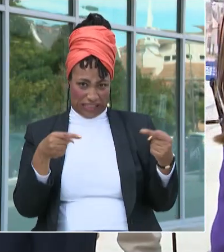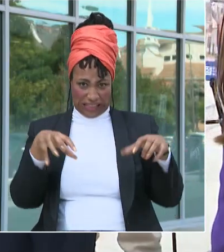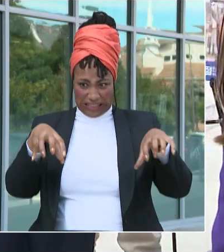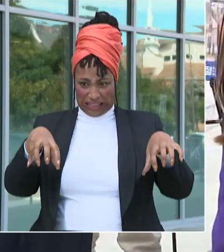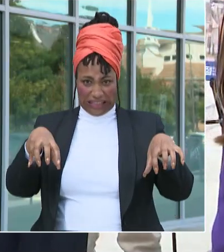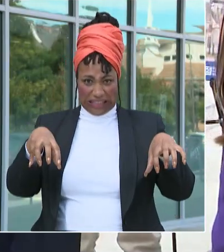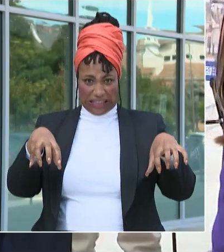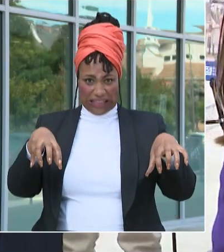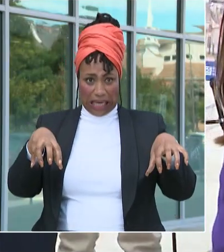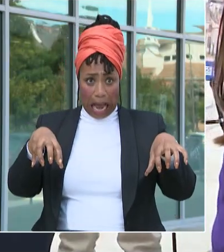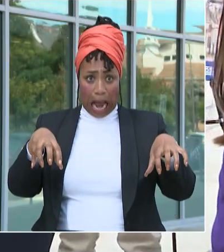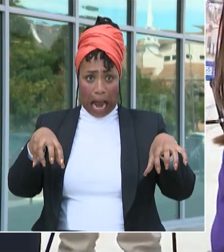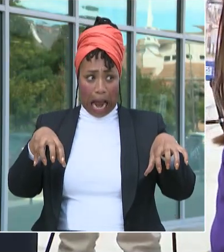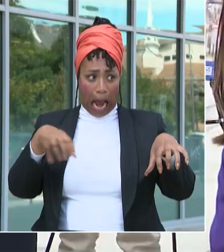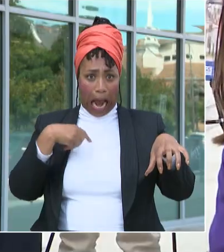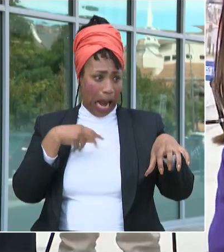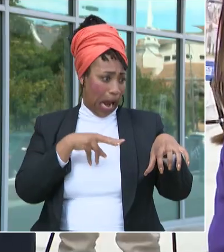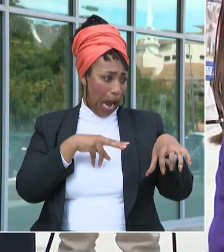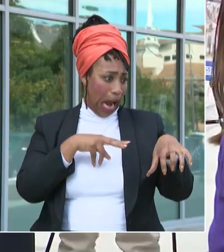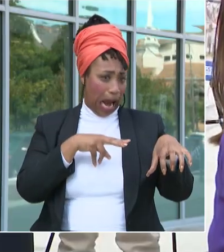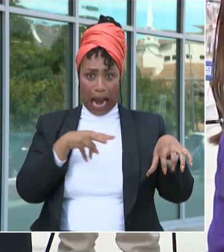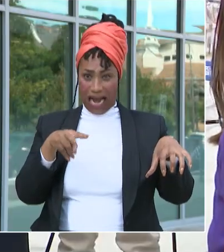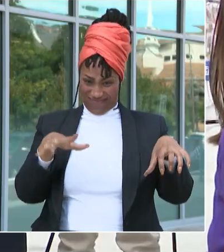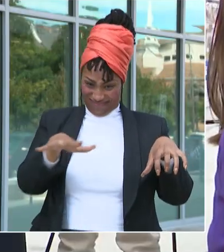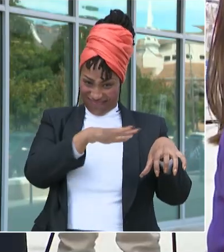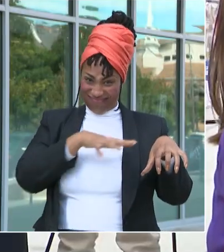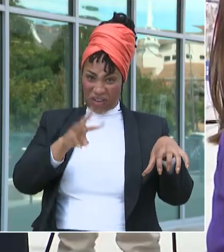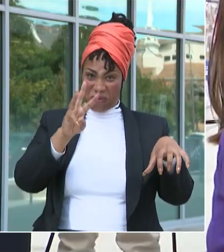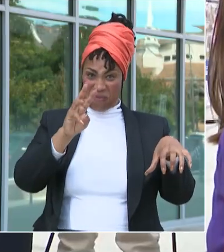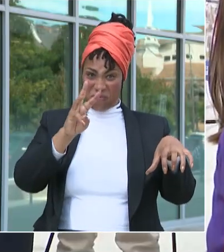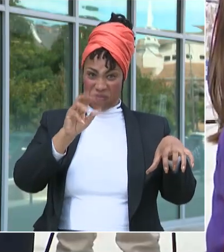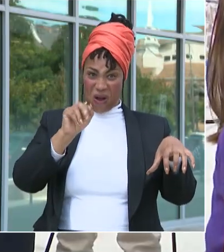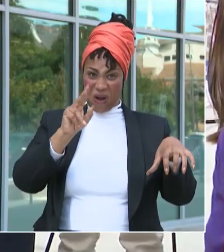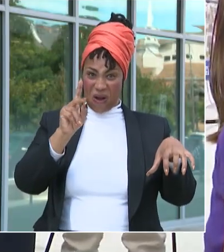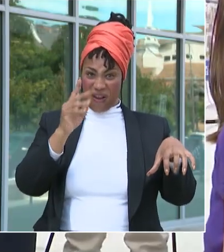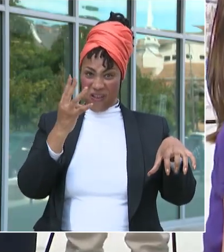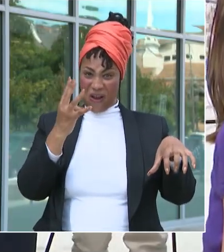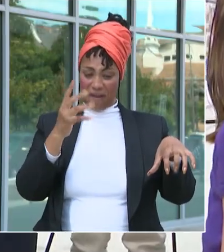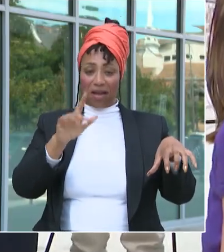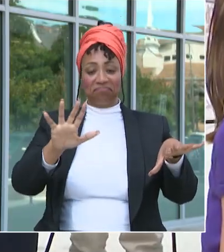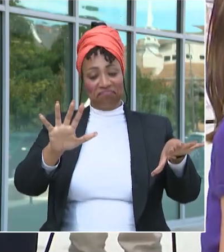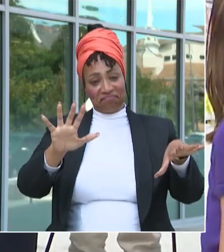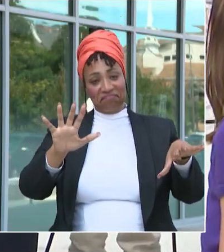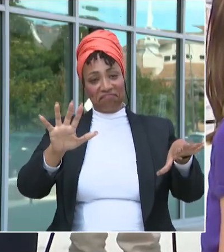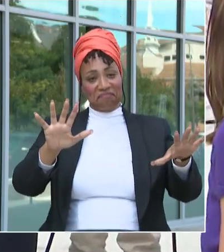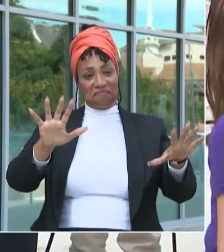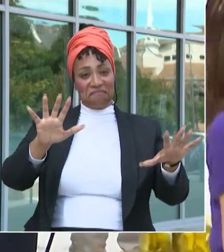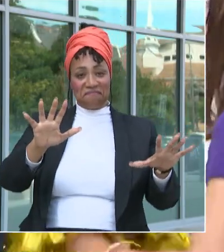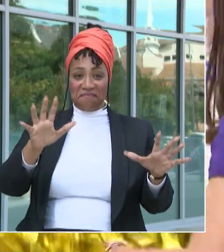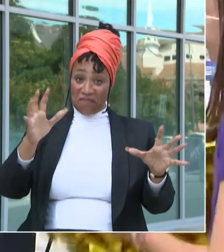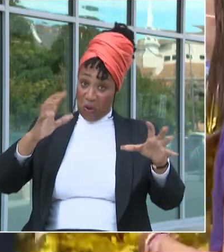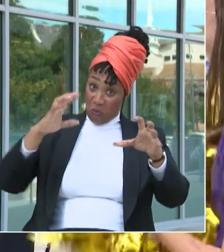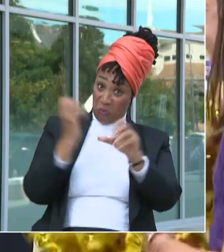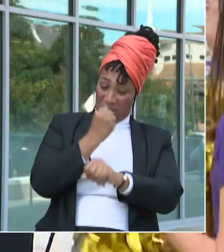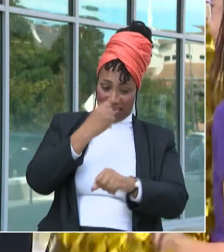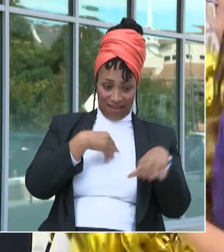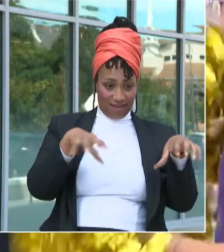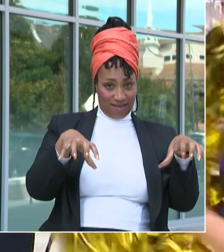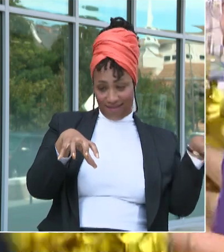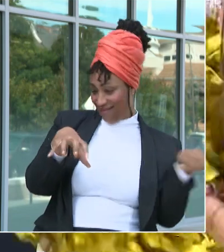the one time I'm coming here and I actually want Truesdell to win, and they are winning today.